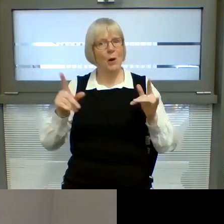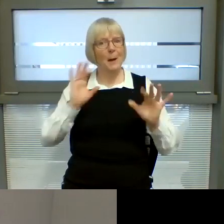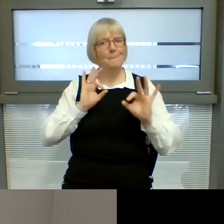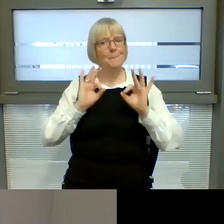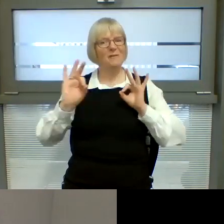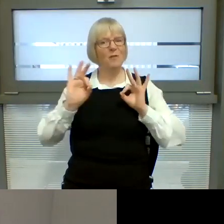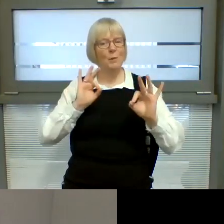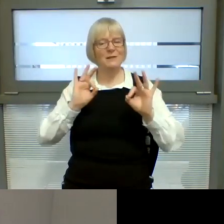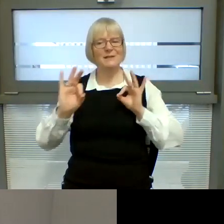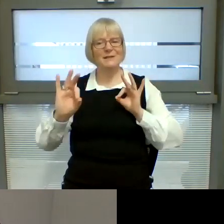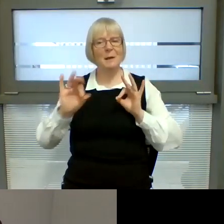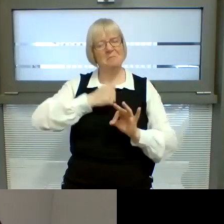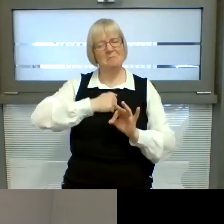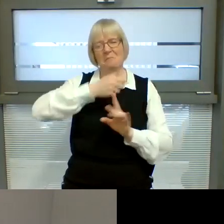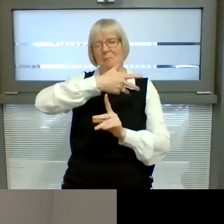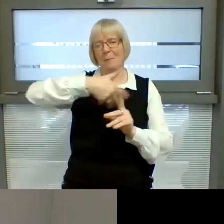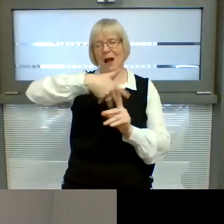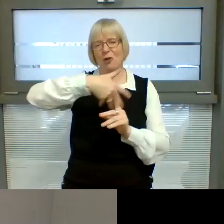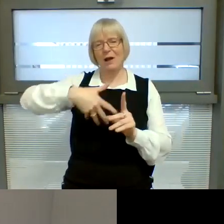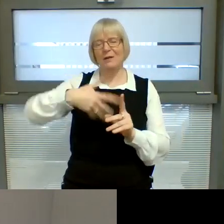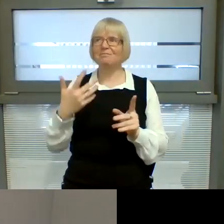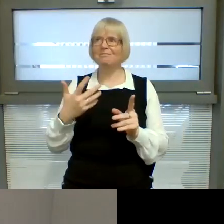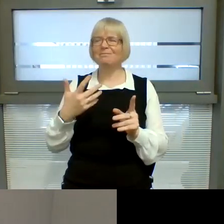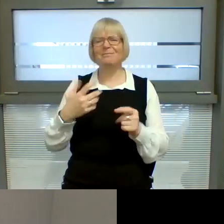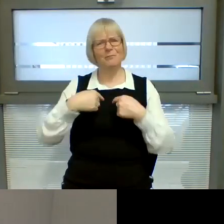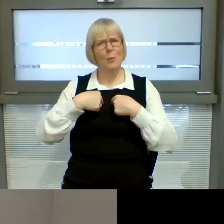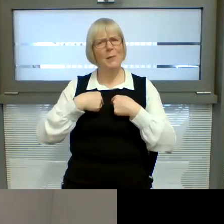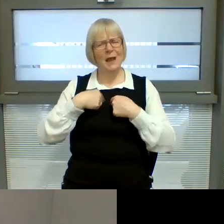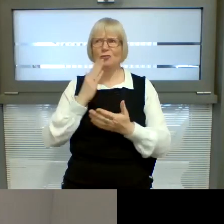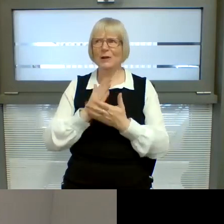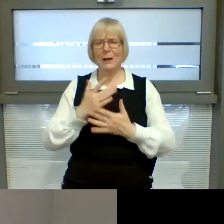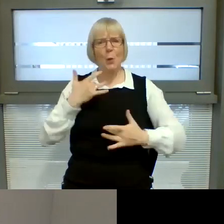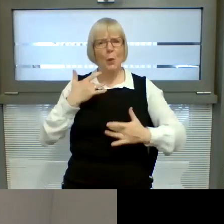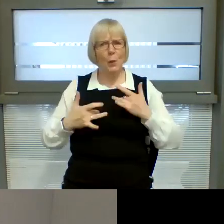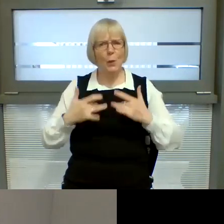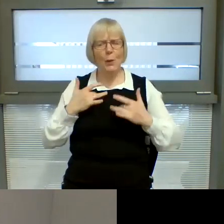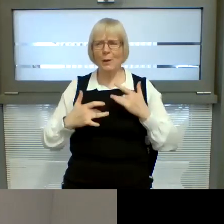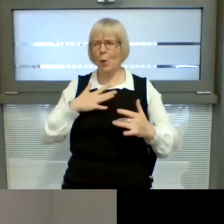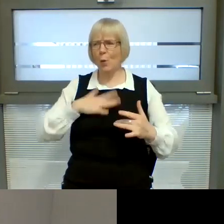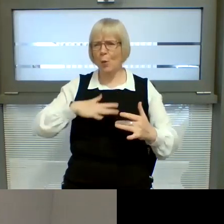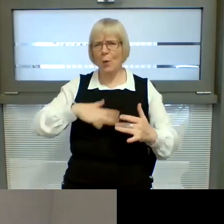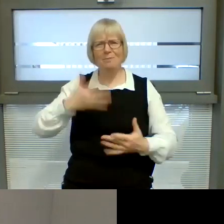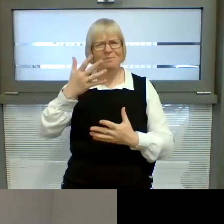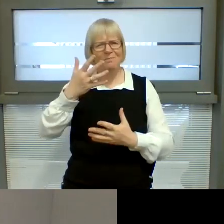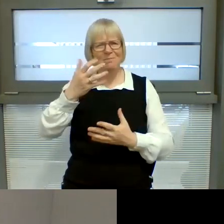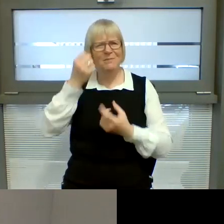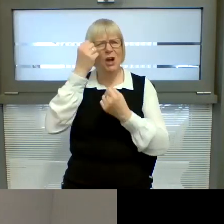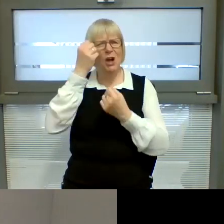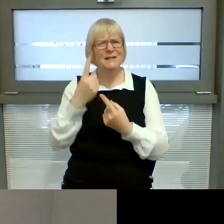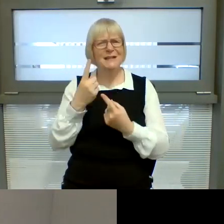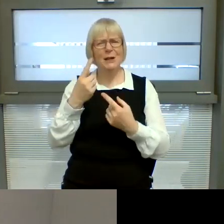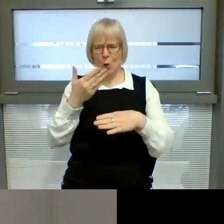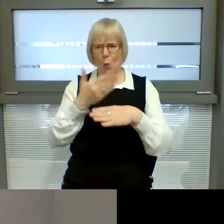background that I'm interested in. And for me, yeah, I'm really intrigued to understand how did working